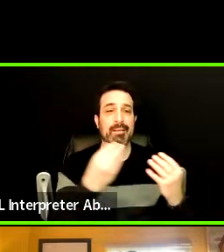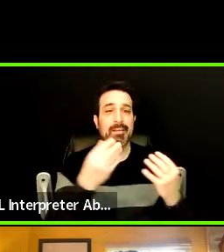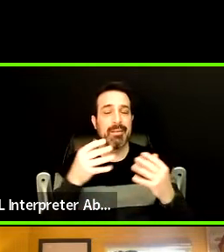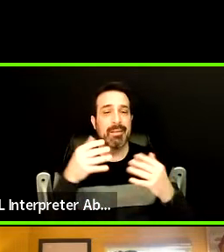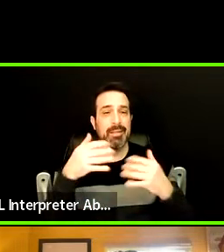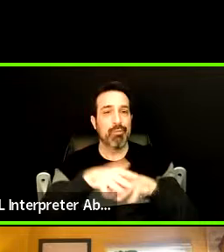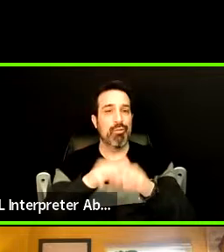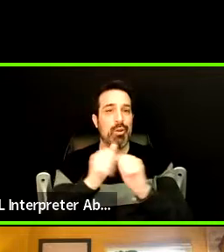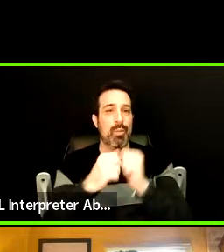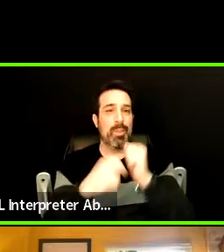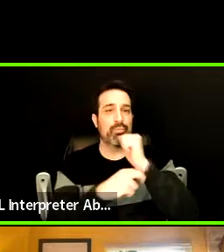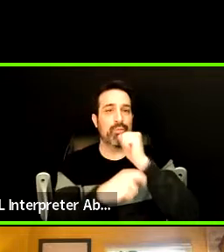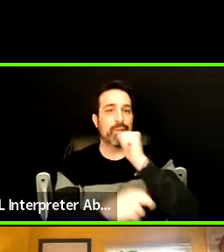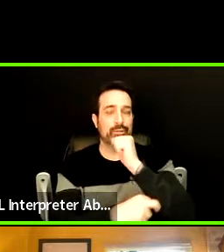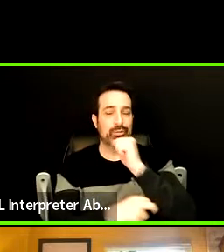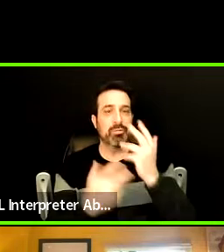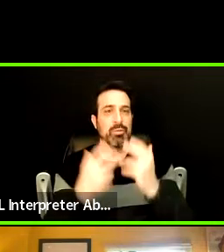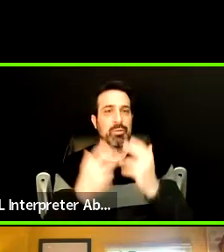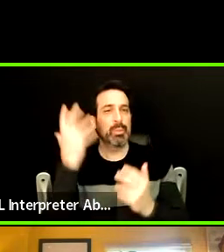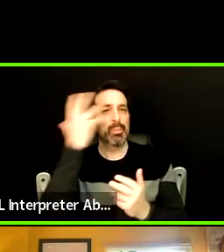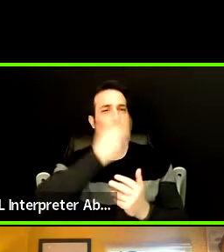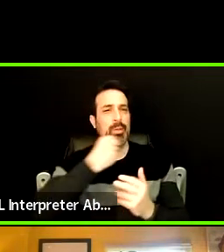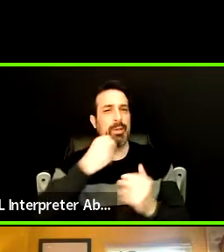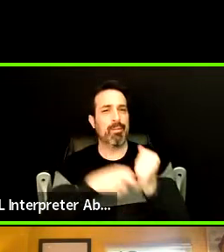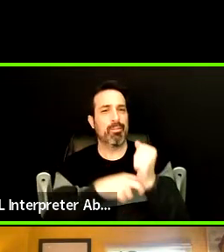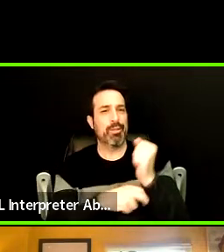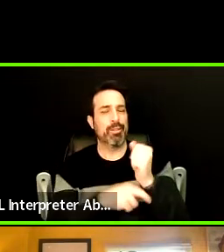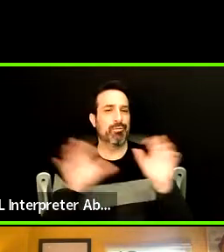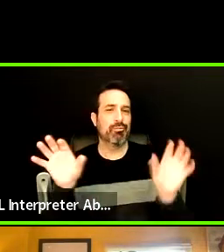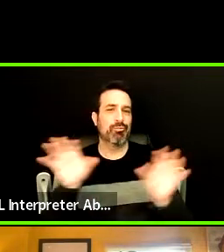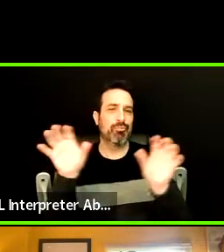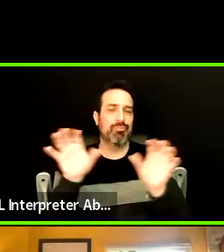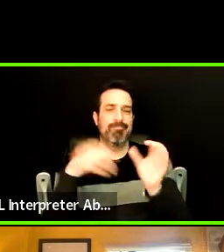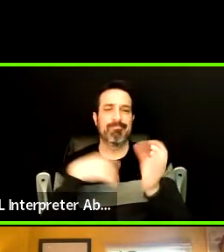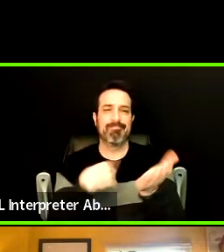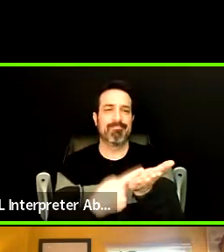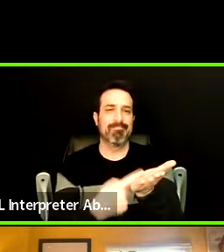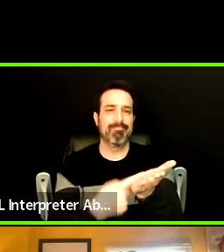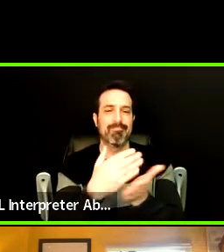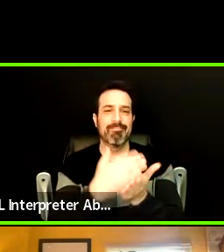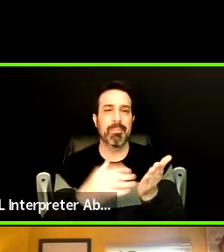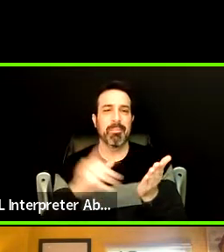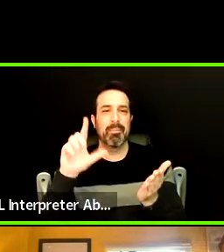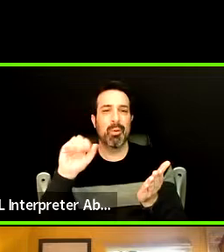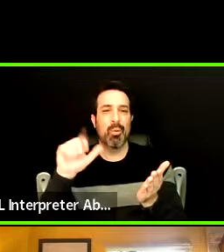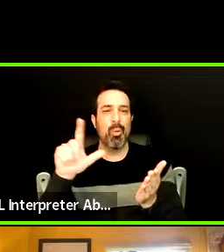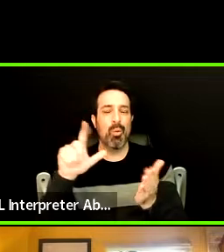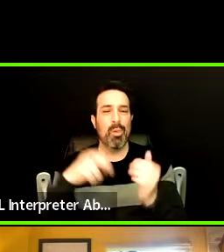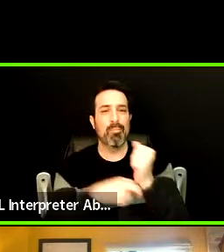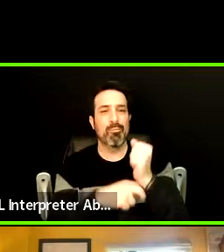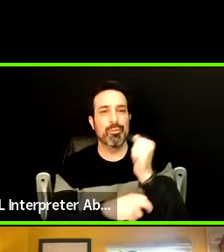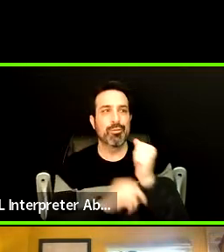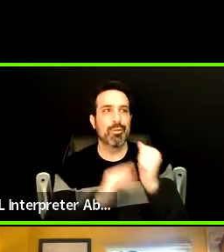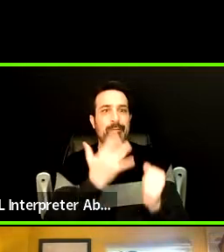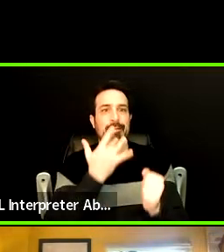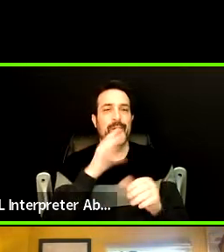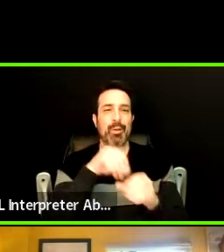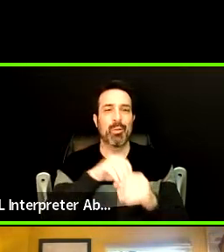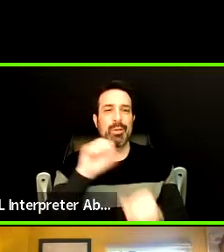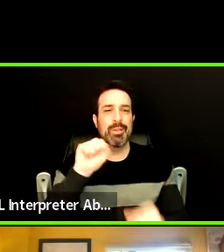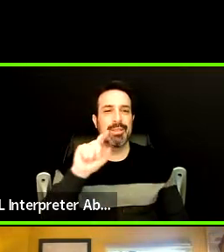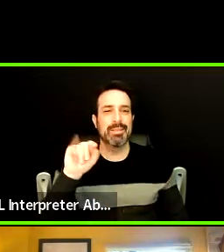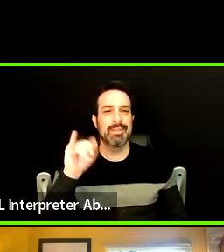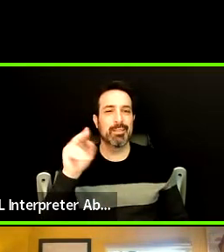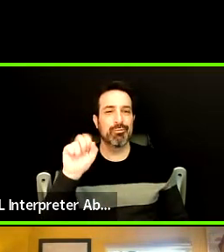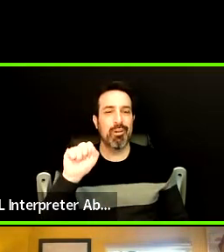bridge. And then the beauty of the bridge. So we talked about some of our local bridges that are our favorites, including the St. John's Bridge and